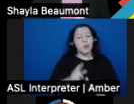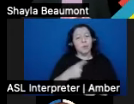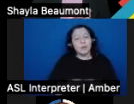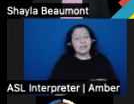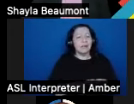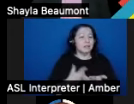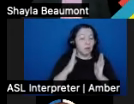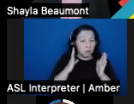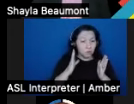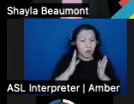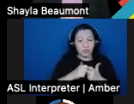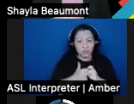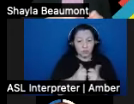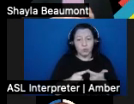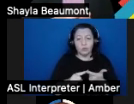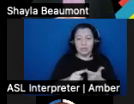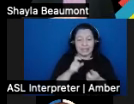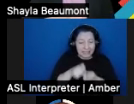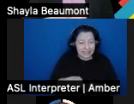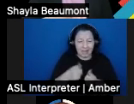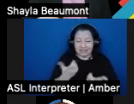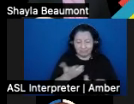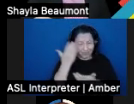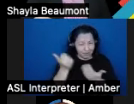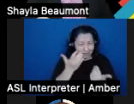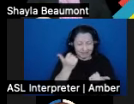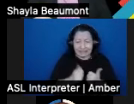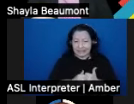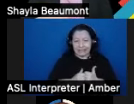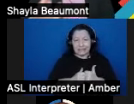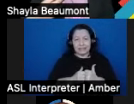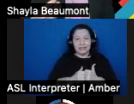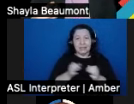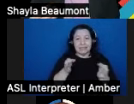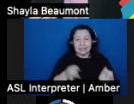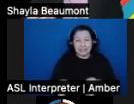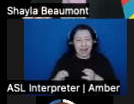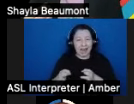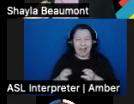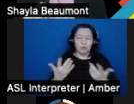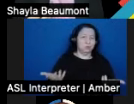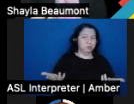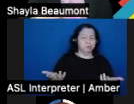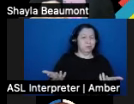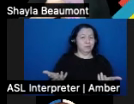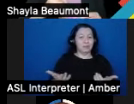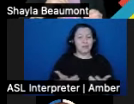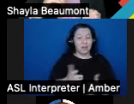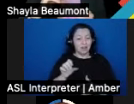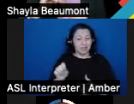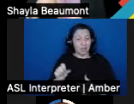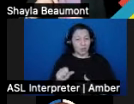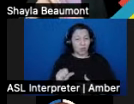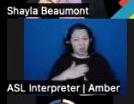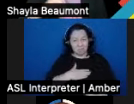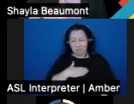concentrating, remembering details, a tough time decision making, internalizing the assault like it was your fault, having those